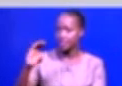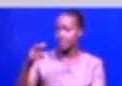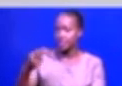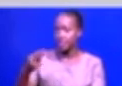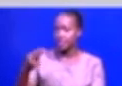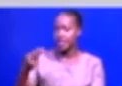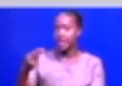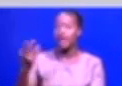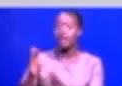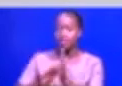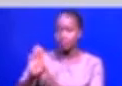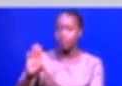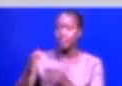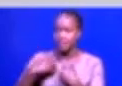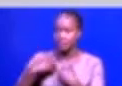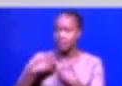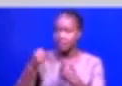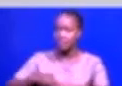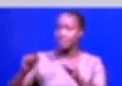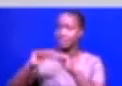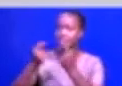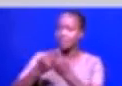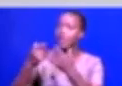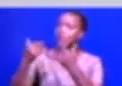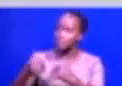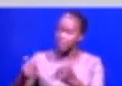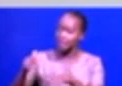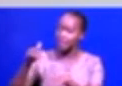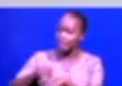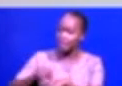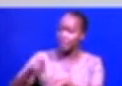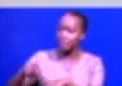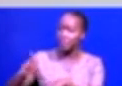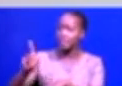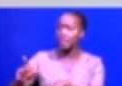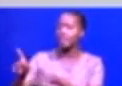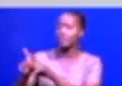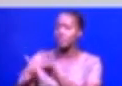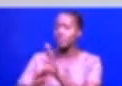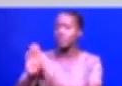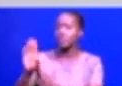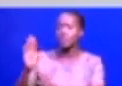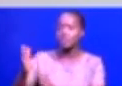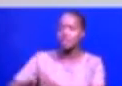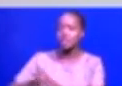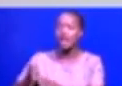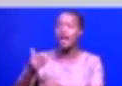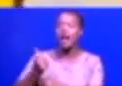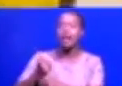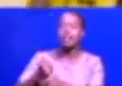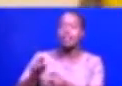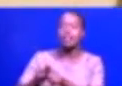team playing at the Premier League. And again, this is another development site which acts as a feeder to the main